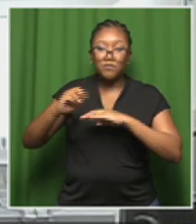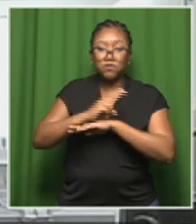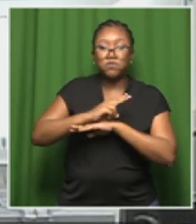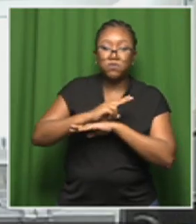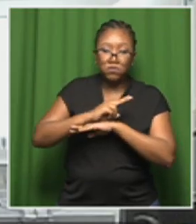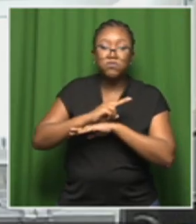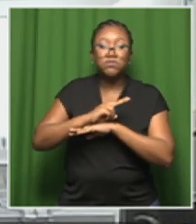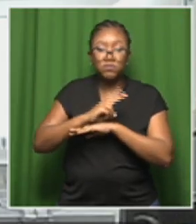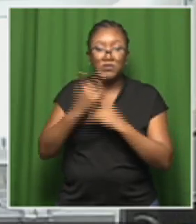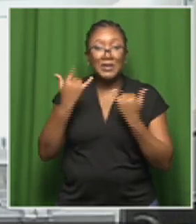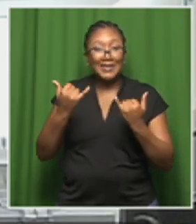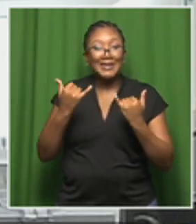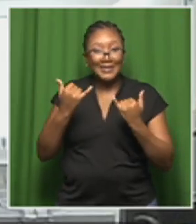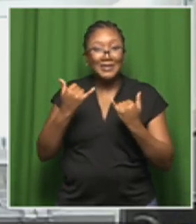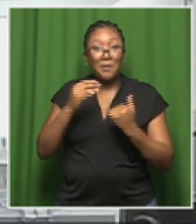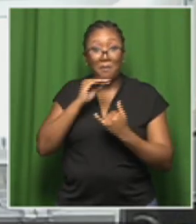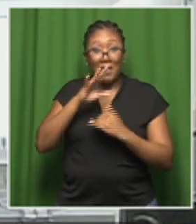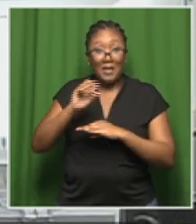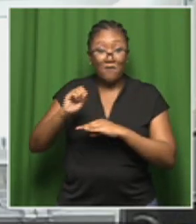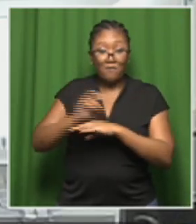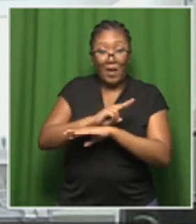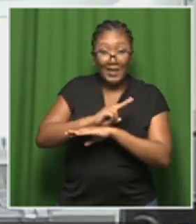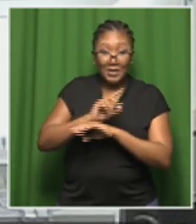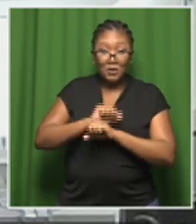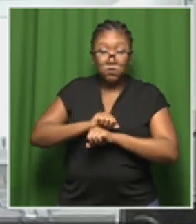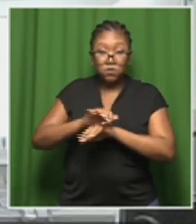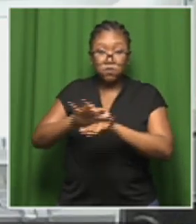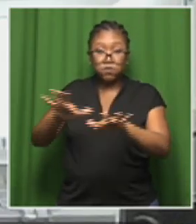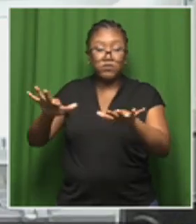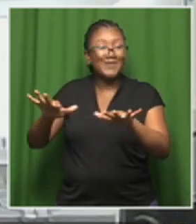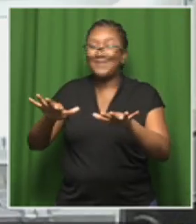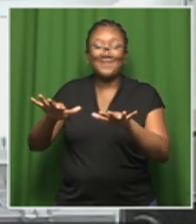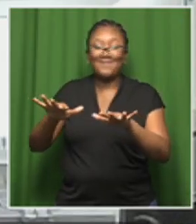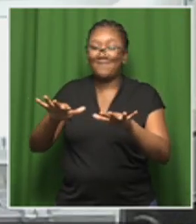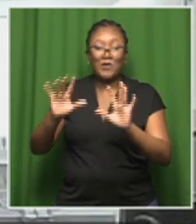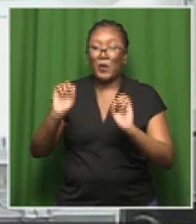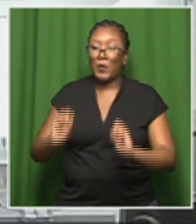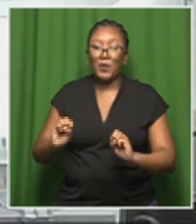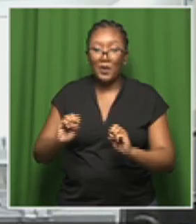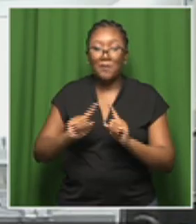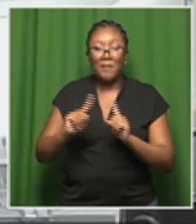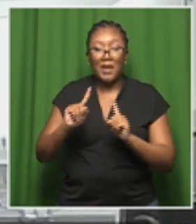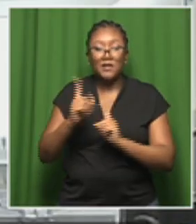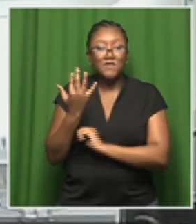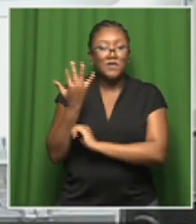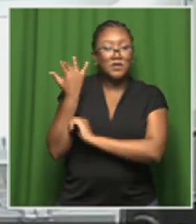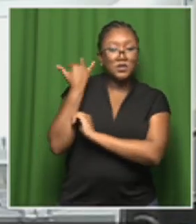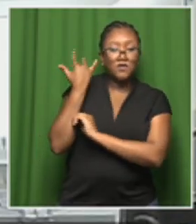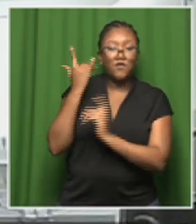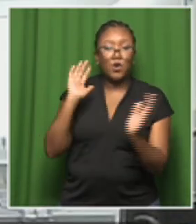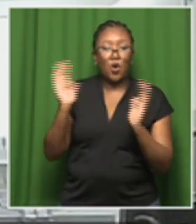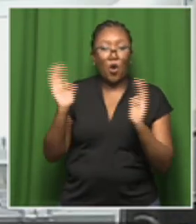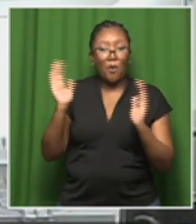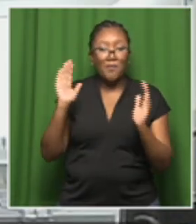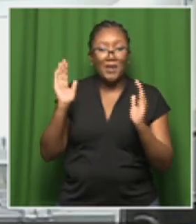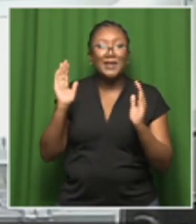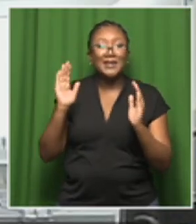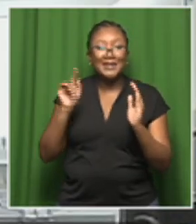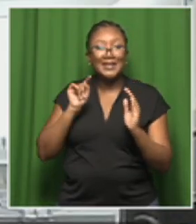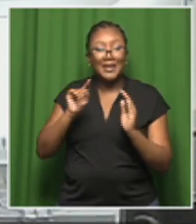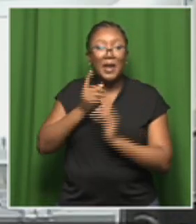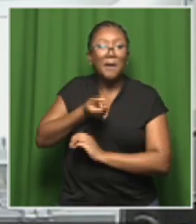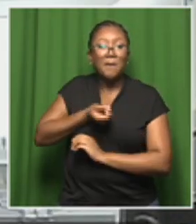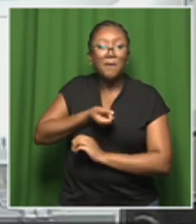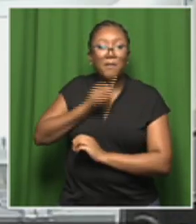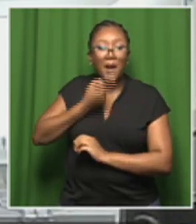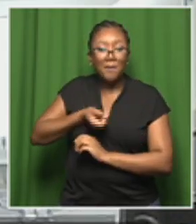droplets, and it's not very infectious. And what happened during the SARS-CoV-2 pandemic was that the non-pharmaceutical